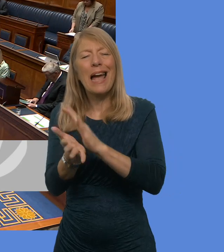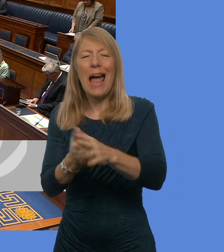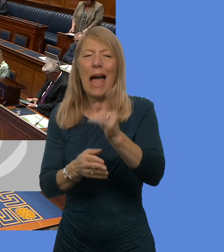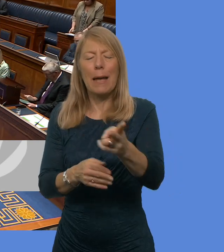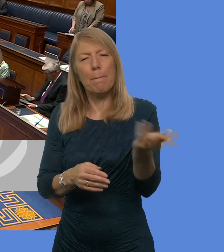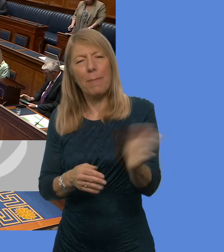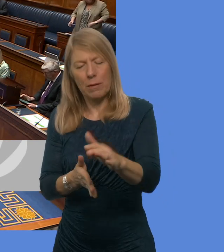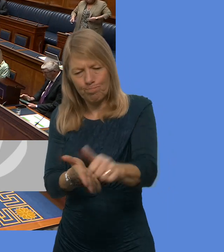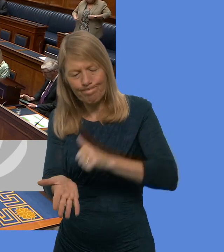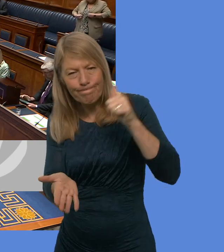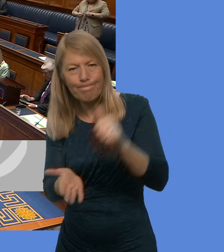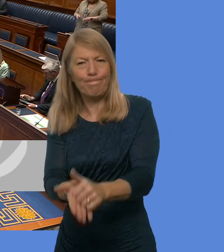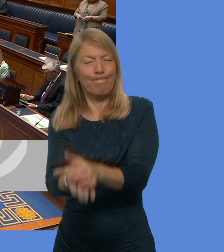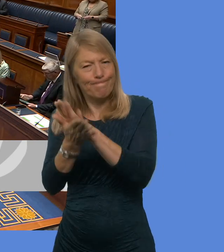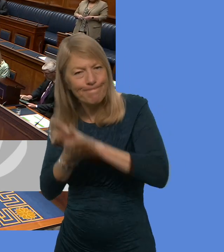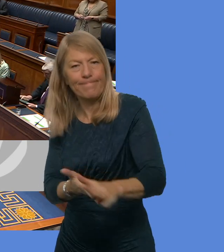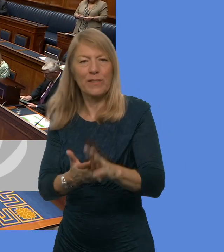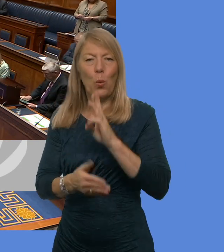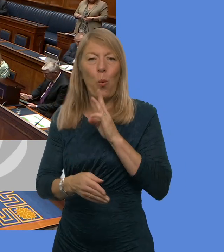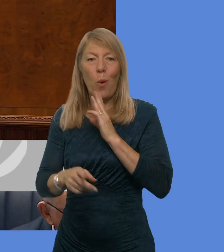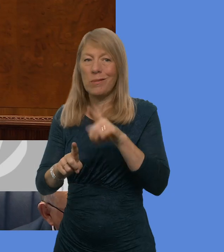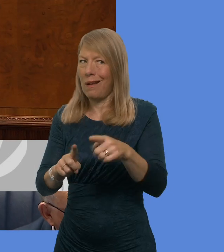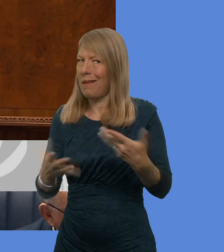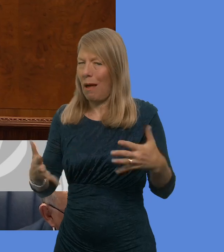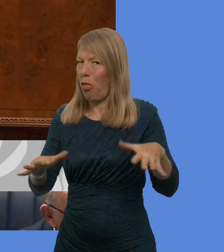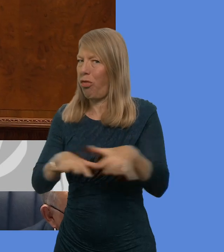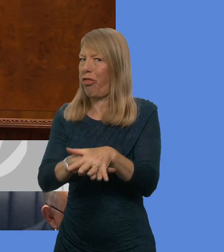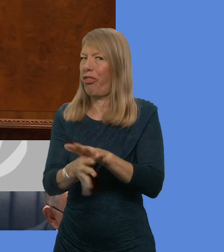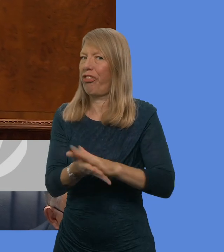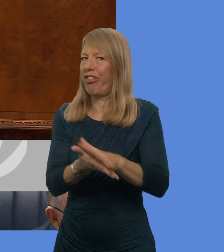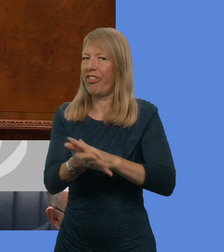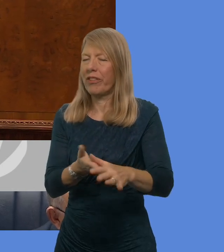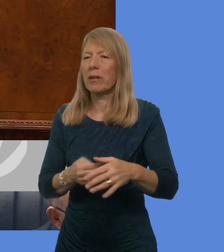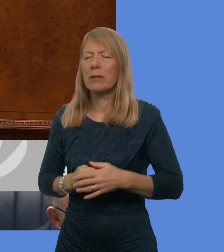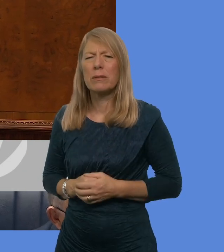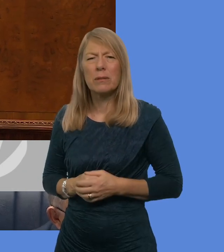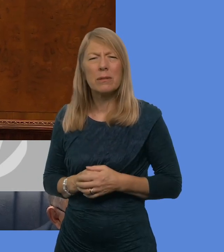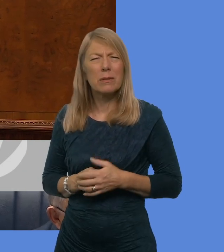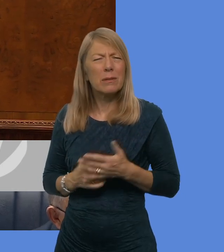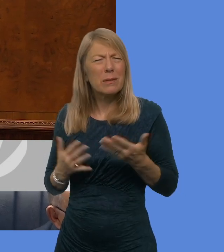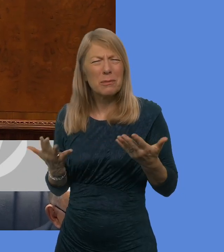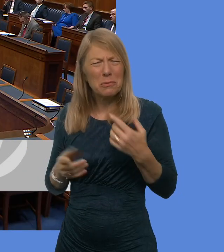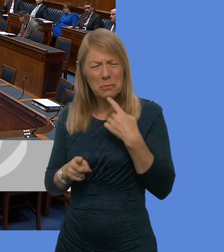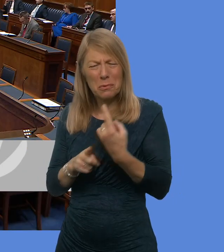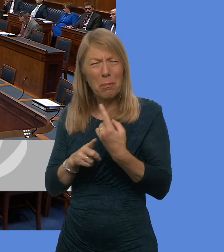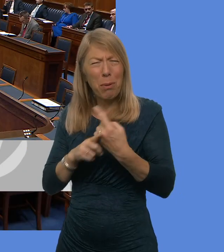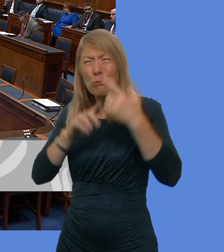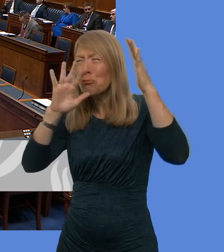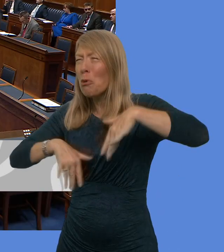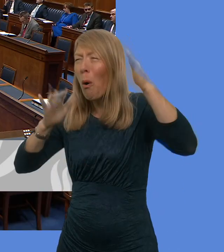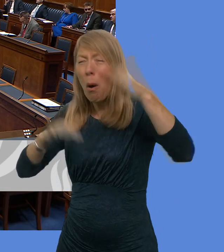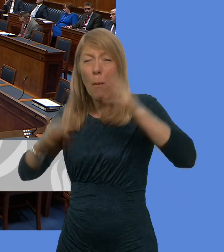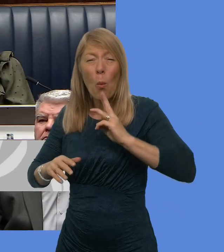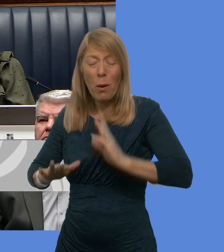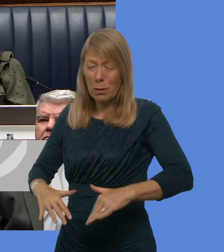Ask on the back of that, why storm overflows can't be removed, or what would the implications be? Minister. To remove